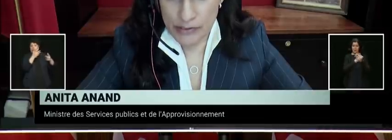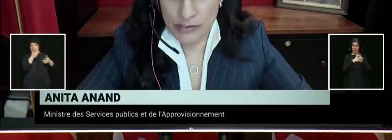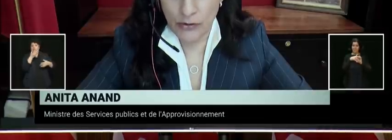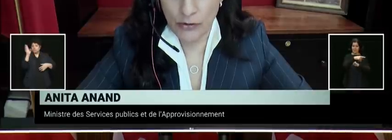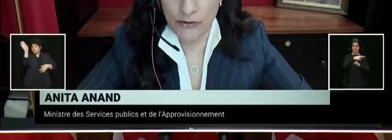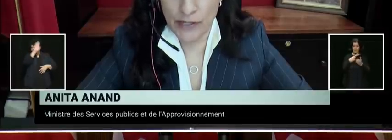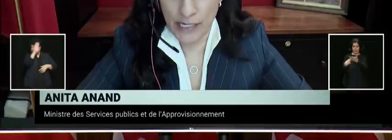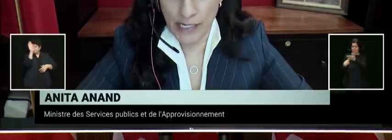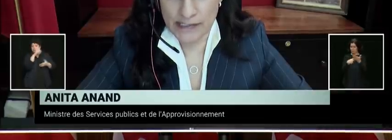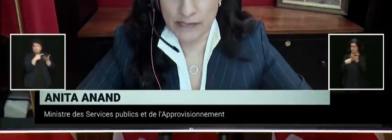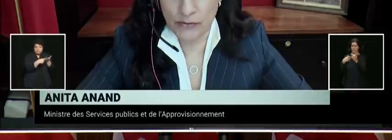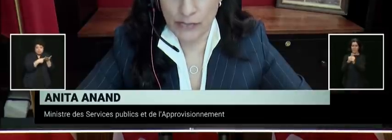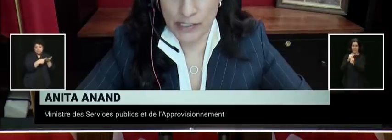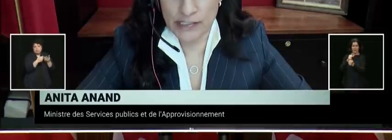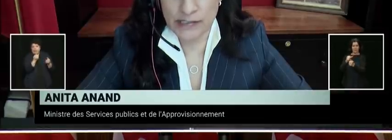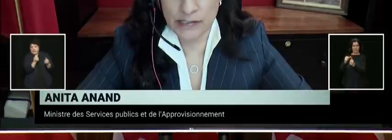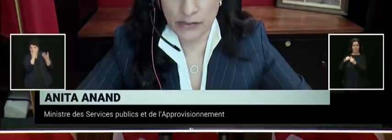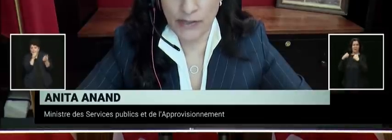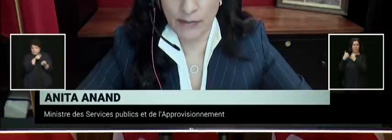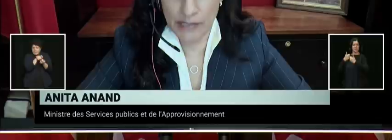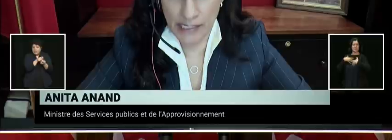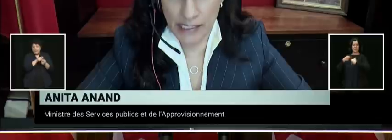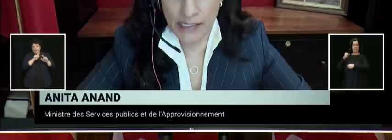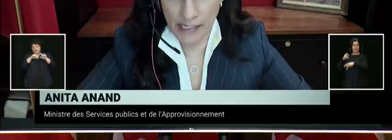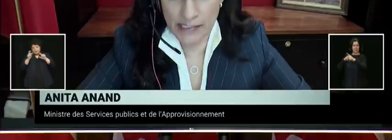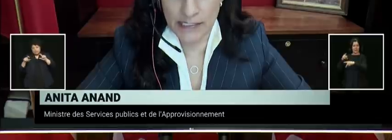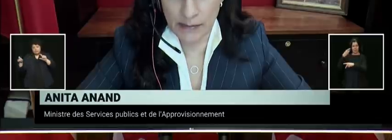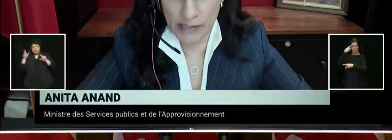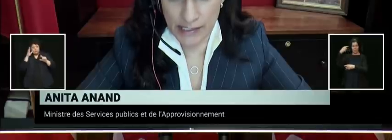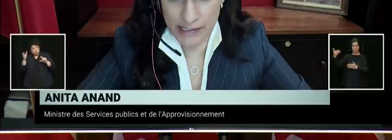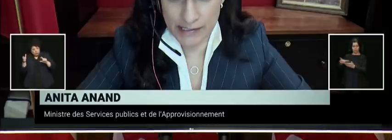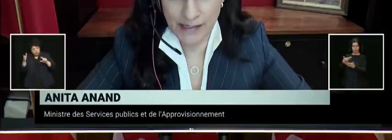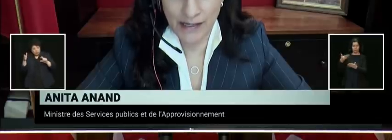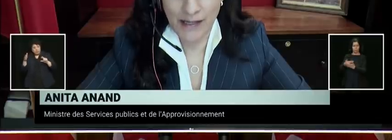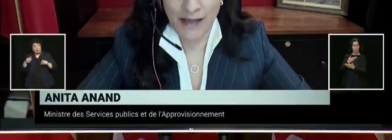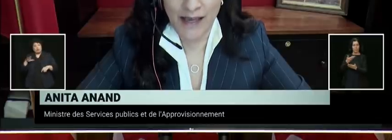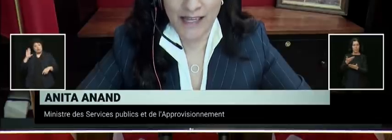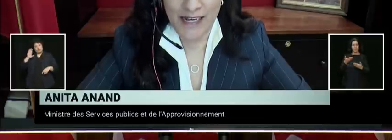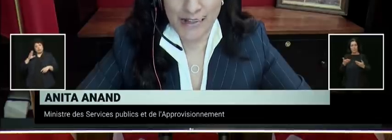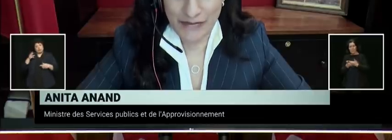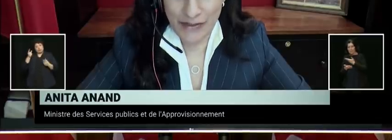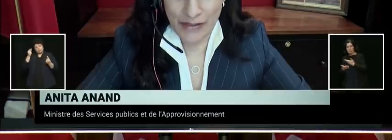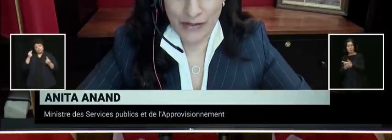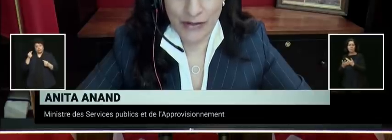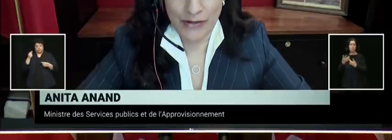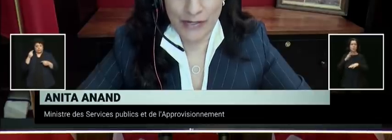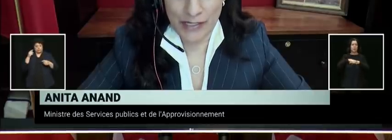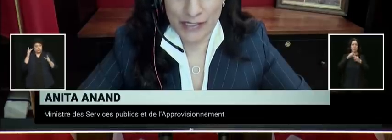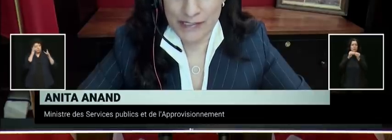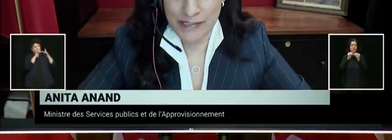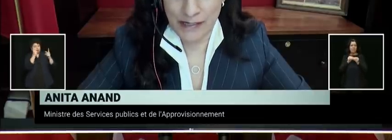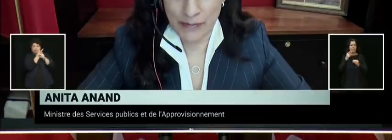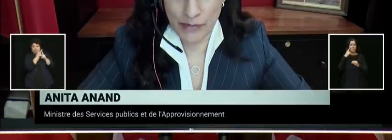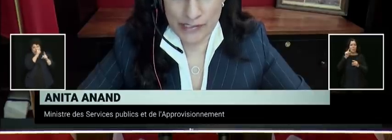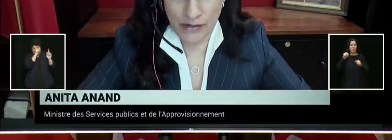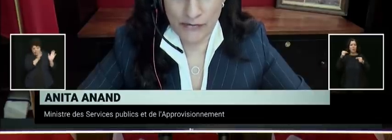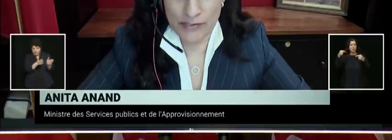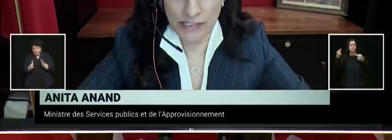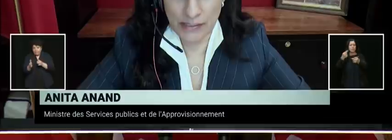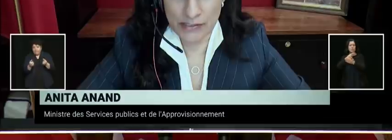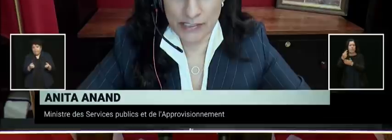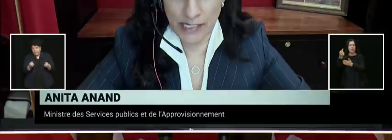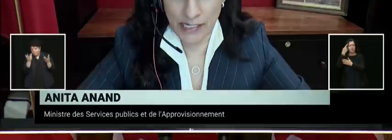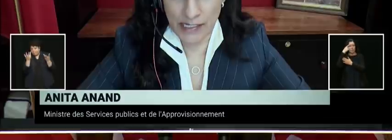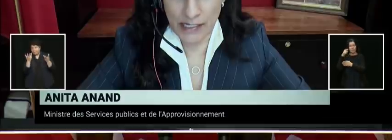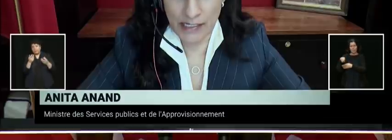numbers over the next weeks so that planning can take place. And I believe that there is a press